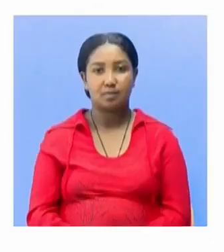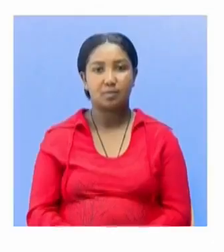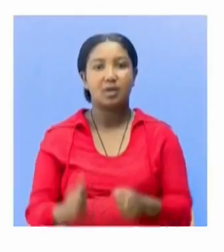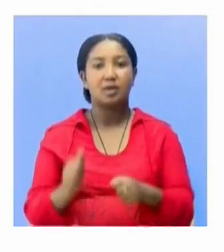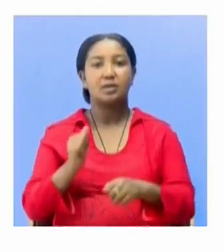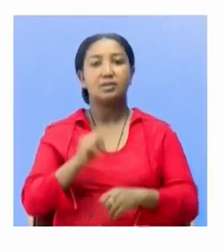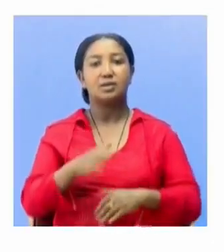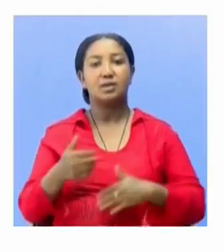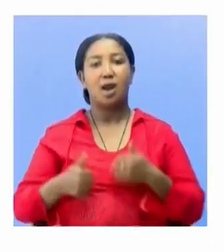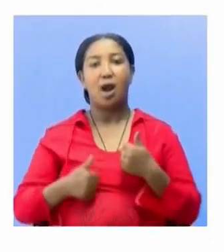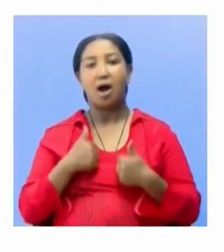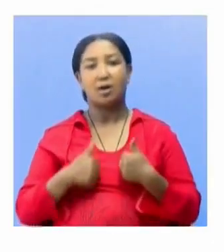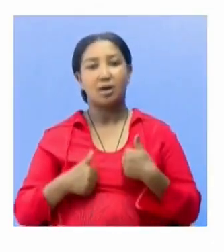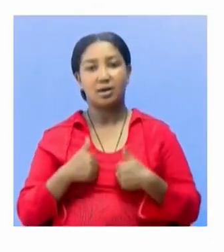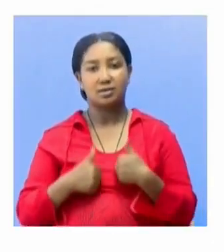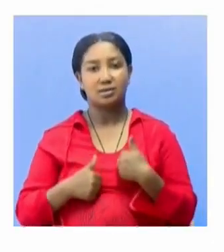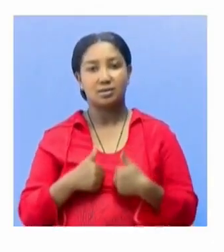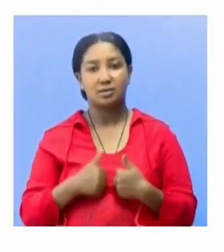address